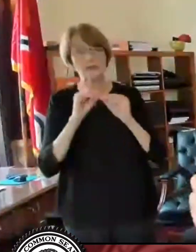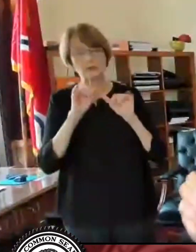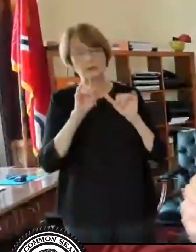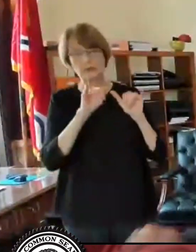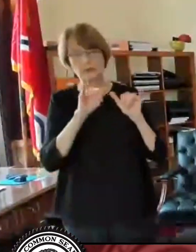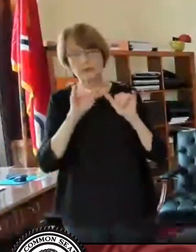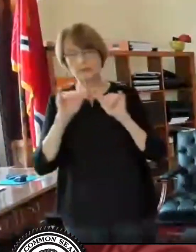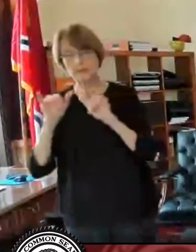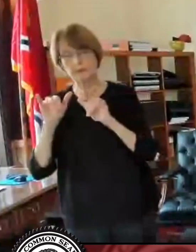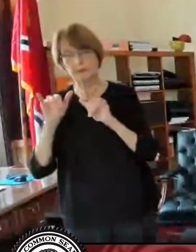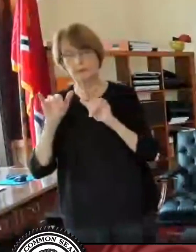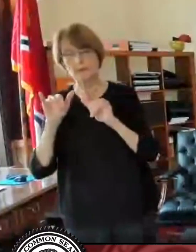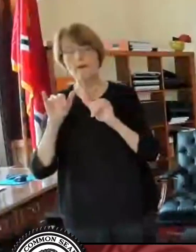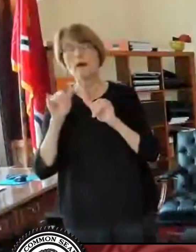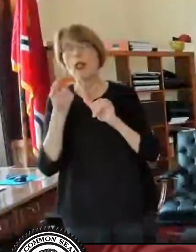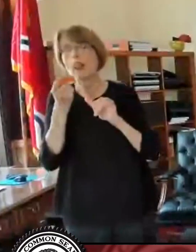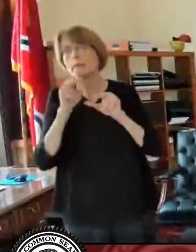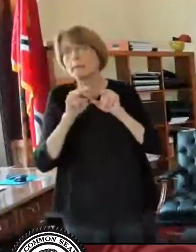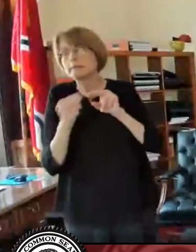a tiny notch down.